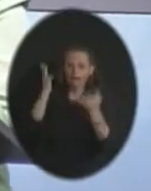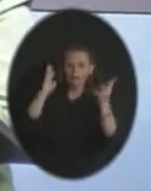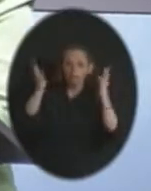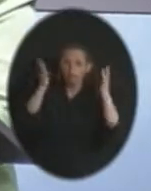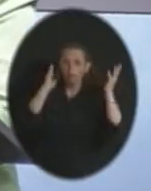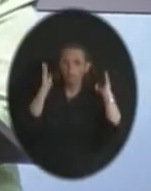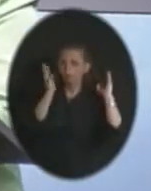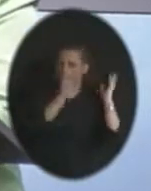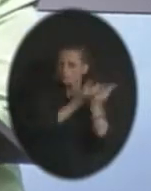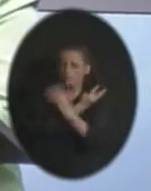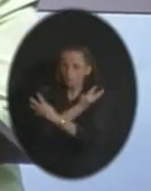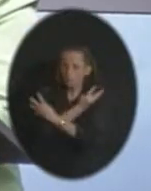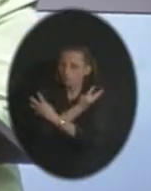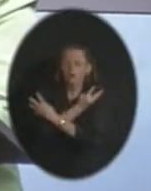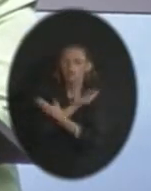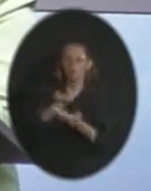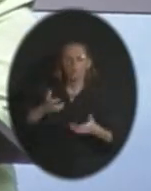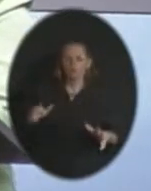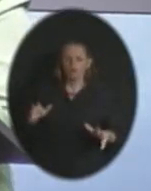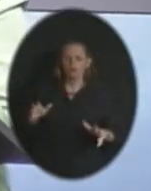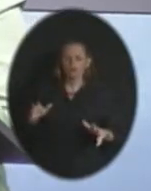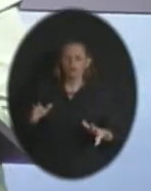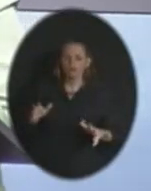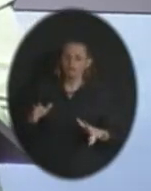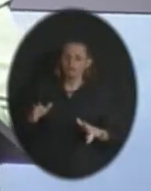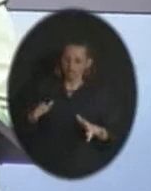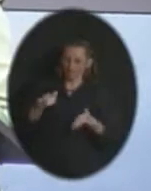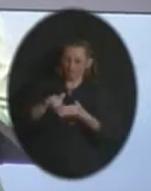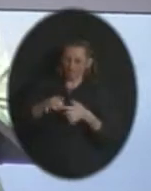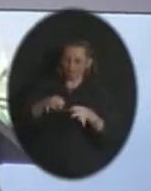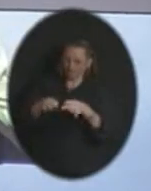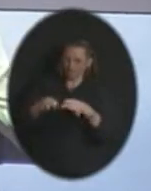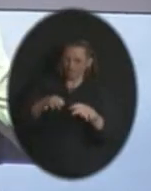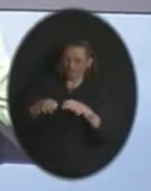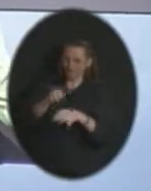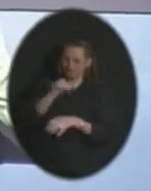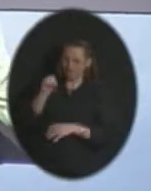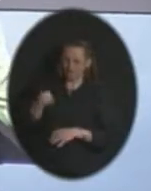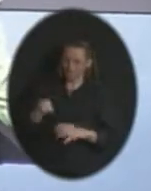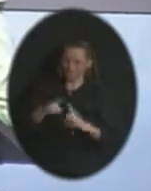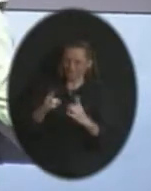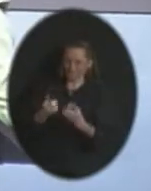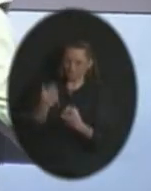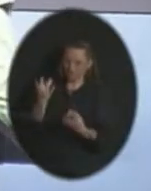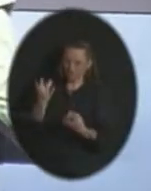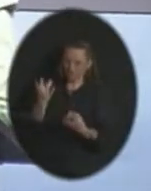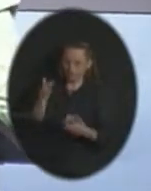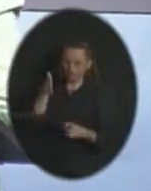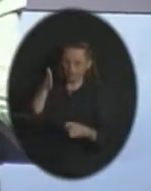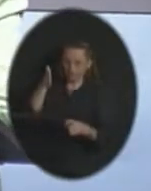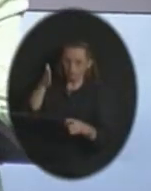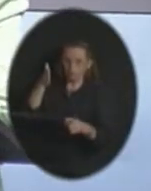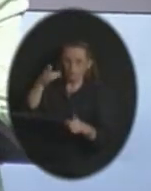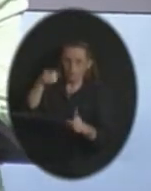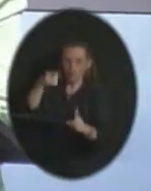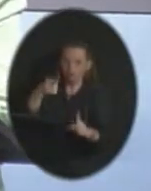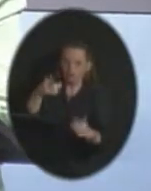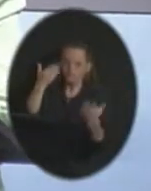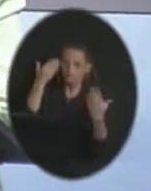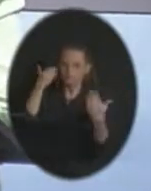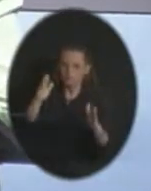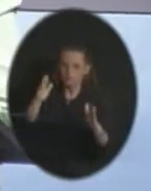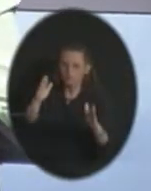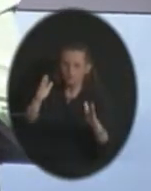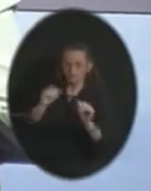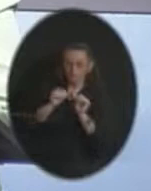think that kind of describes the Olathe School District, because we don't know where this is going. We just continue to have growth, and we come up with